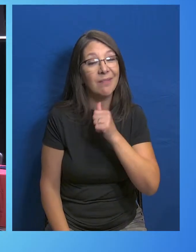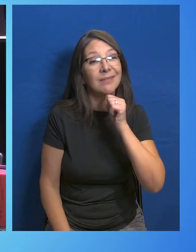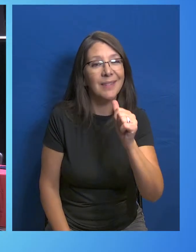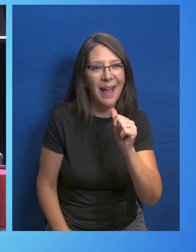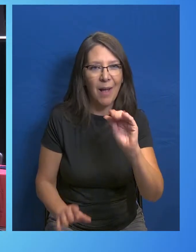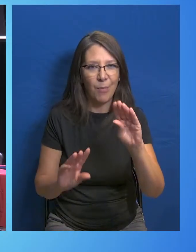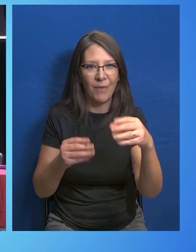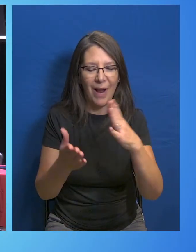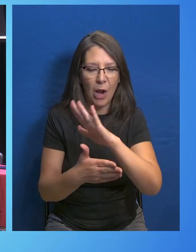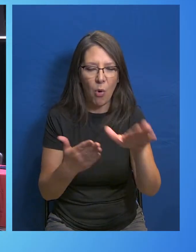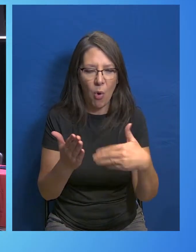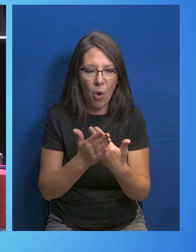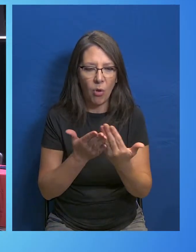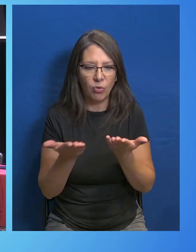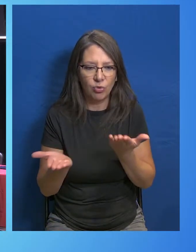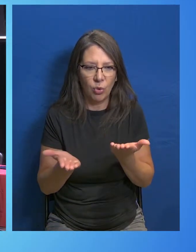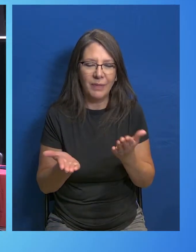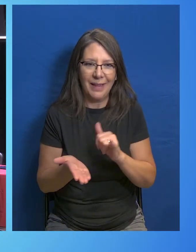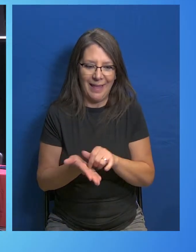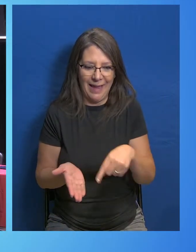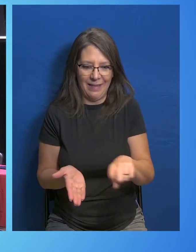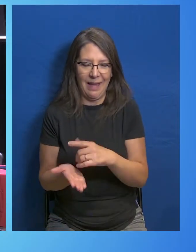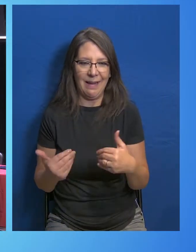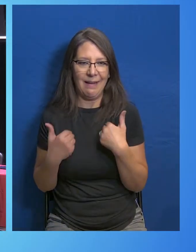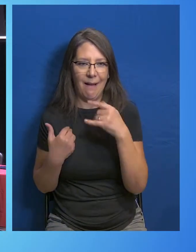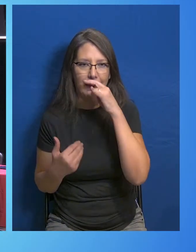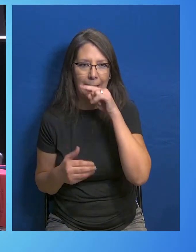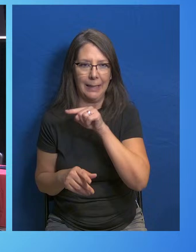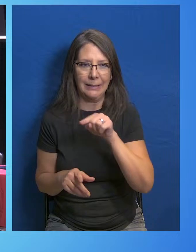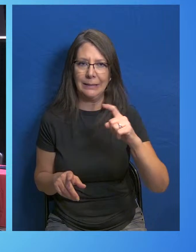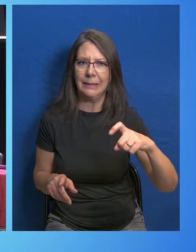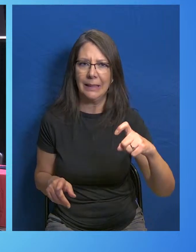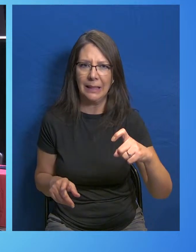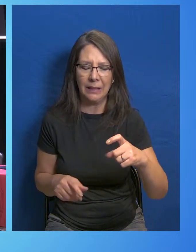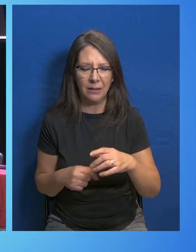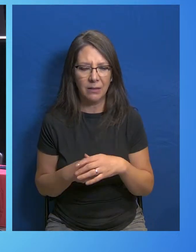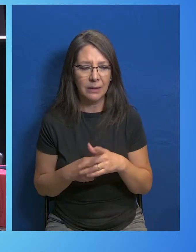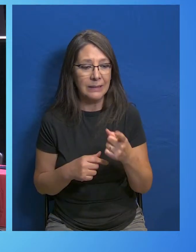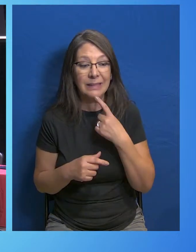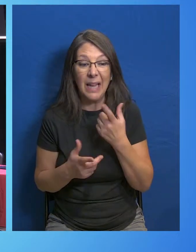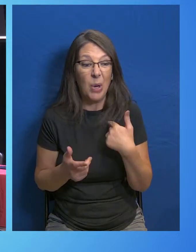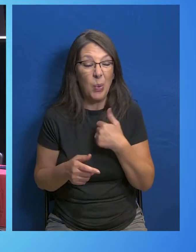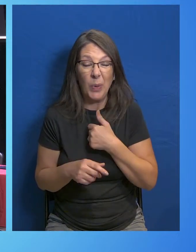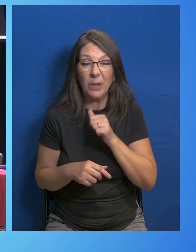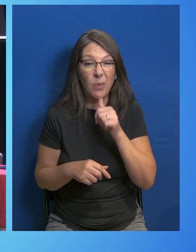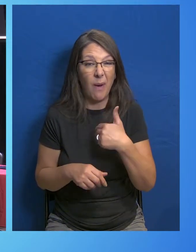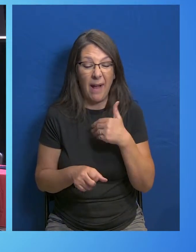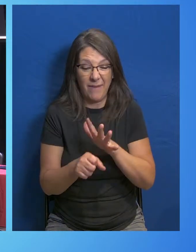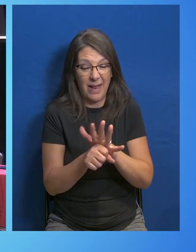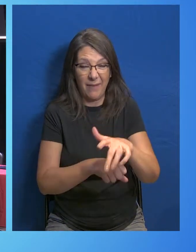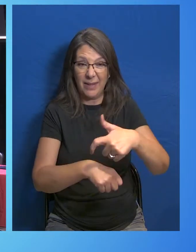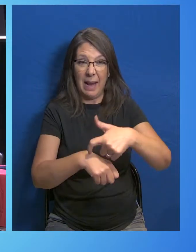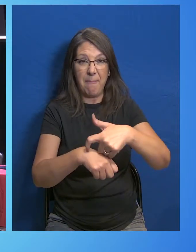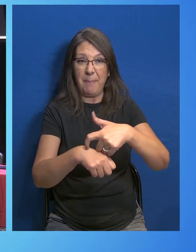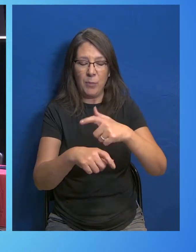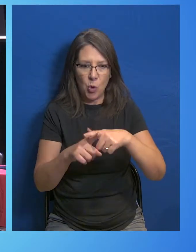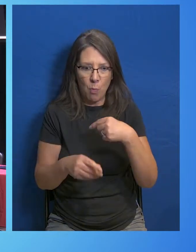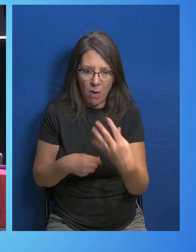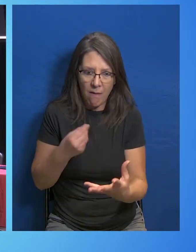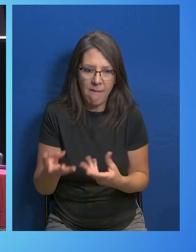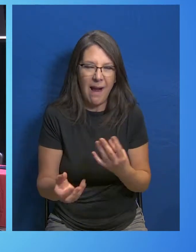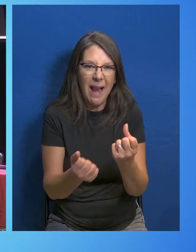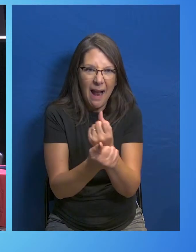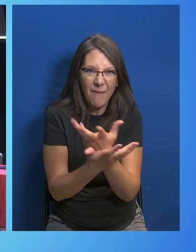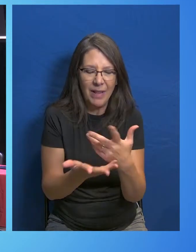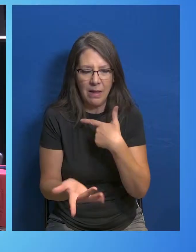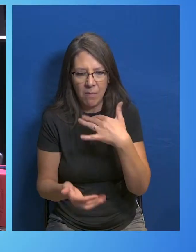all the services that our youngsters need. They also said, we don't have any more time in the day to do that. So we can't